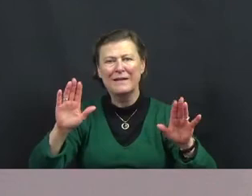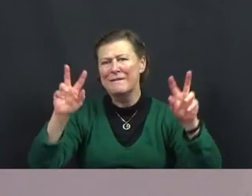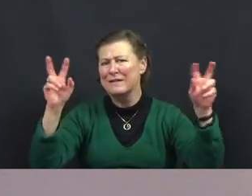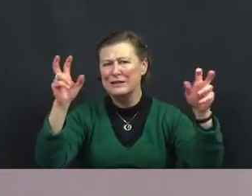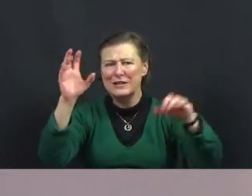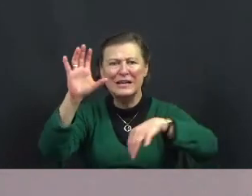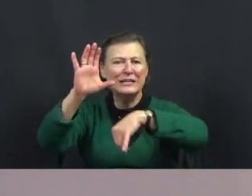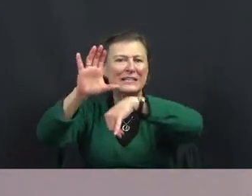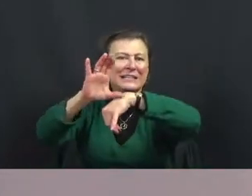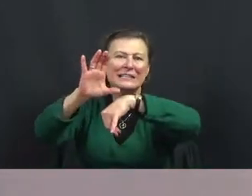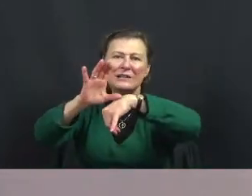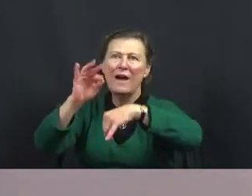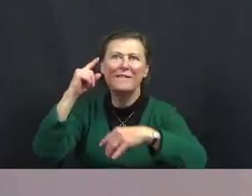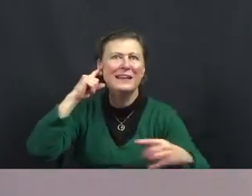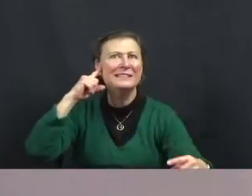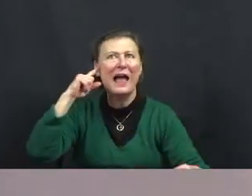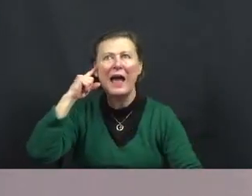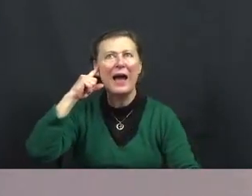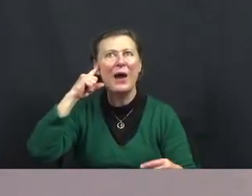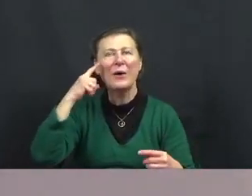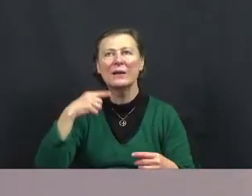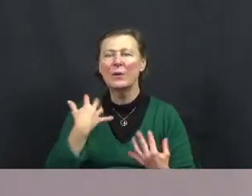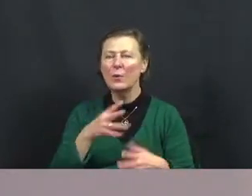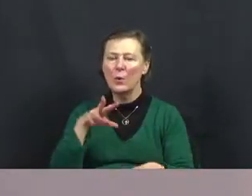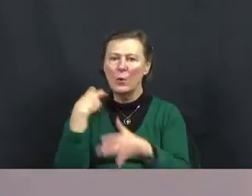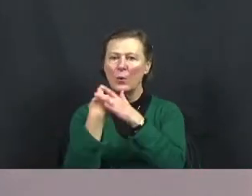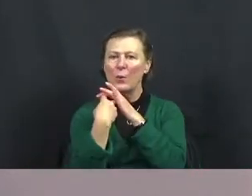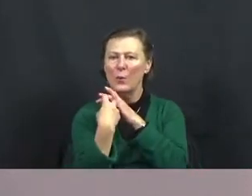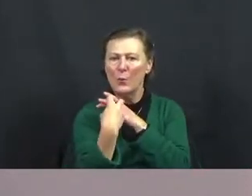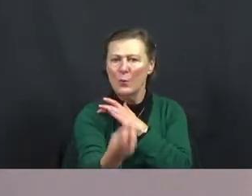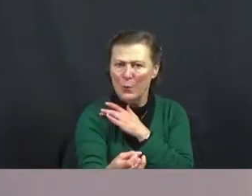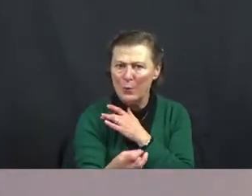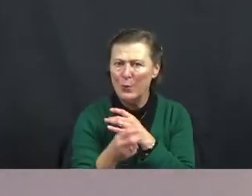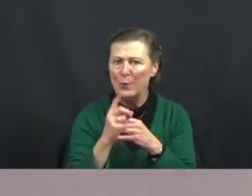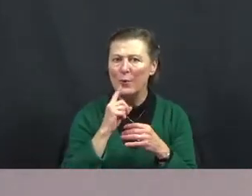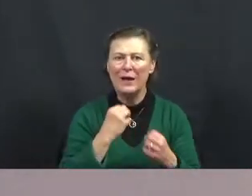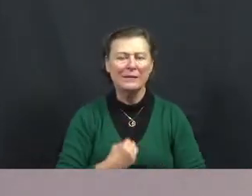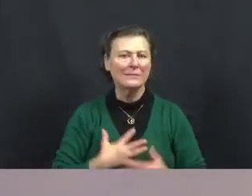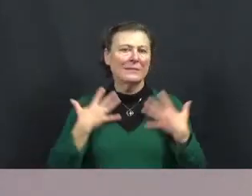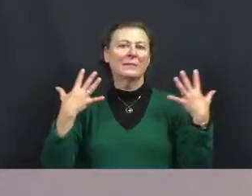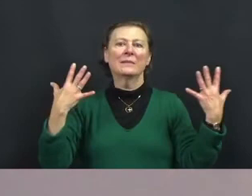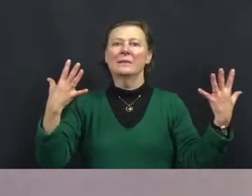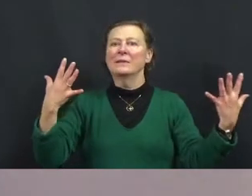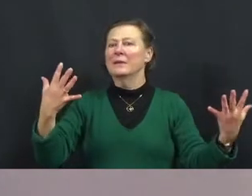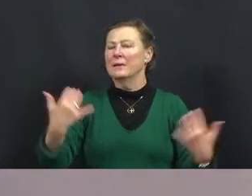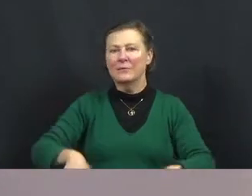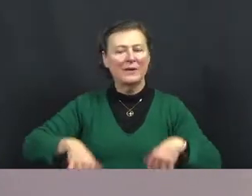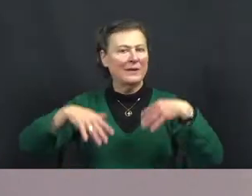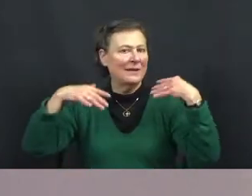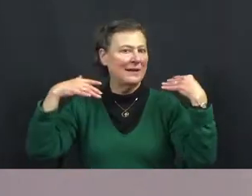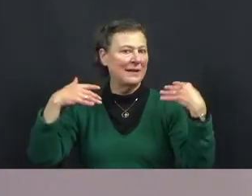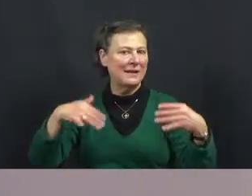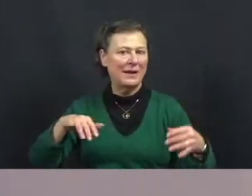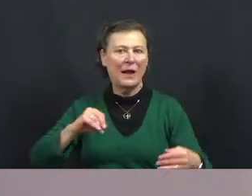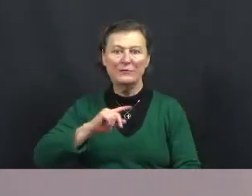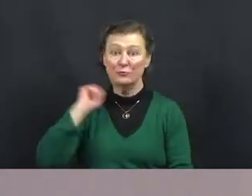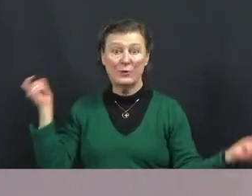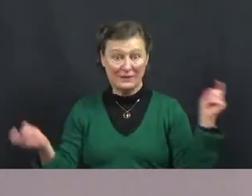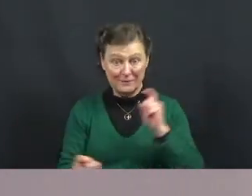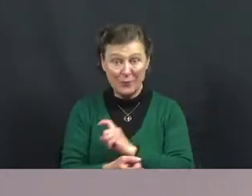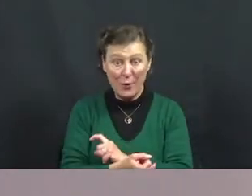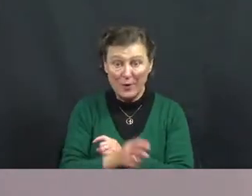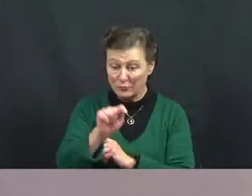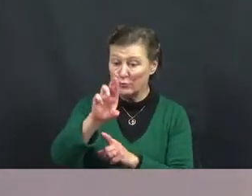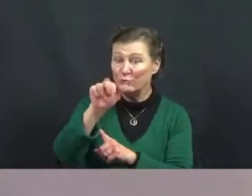of sound, and I was enchanted, enthralled, and uplifted, ennobled, and transformed.